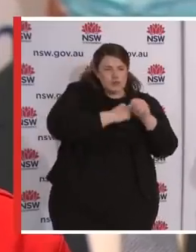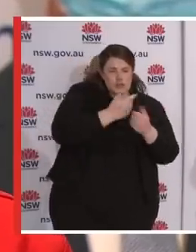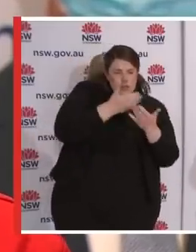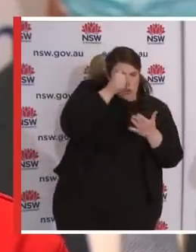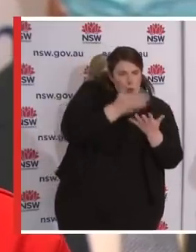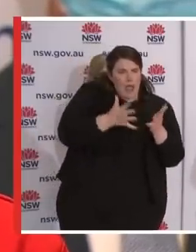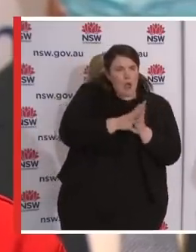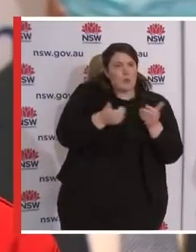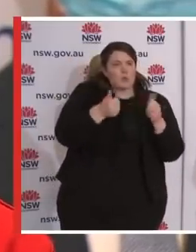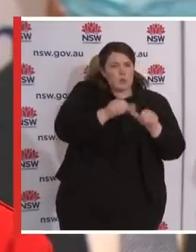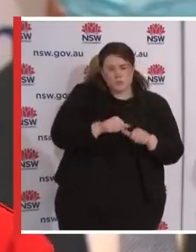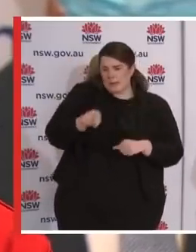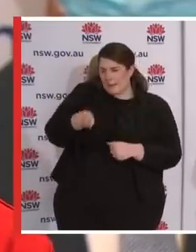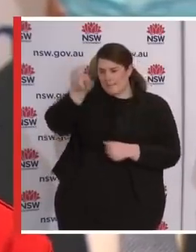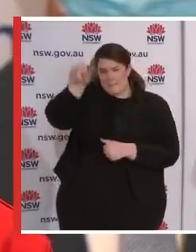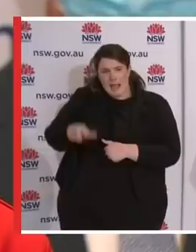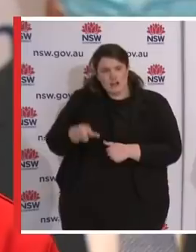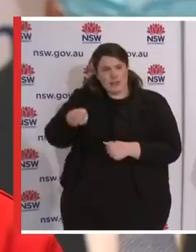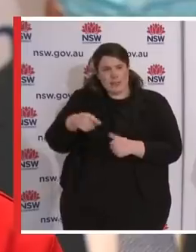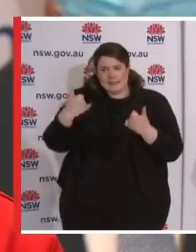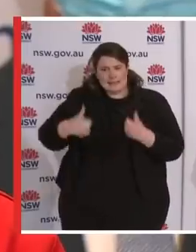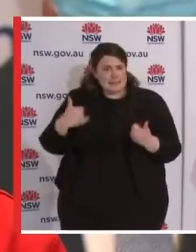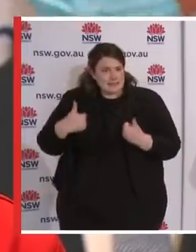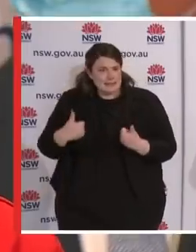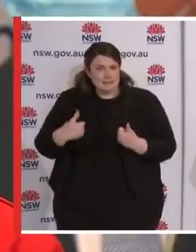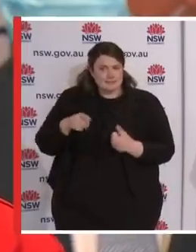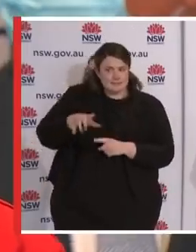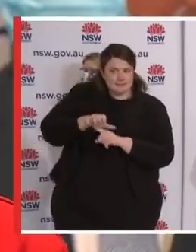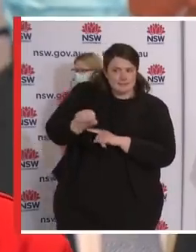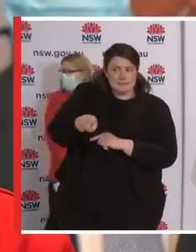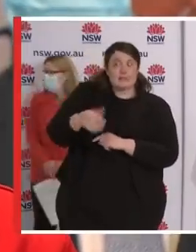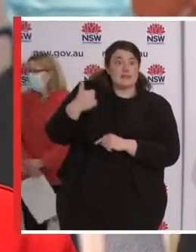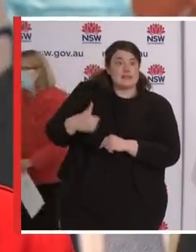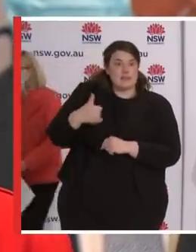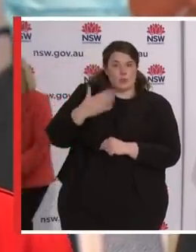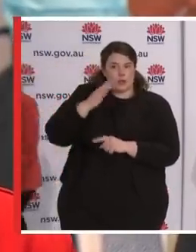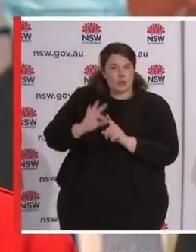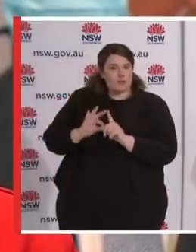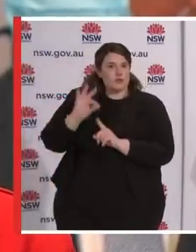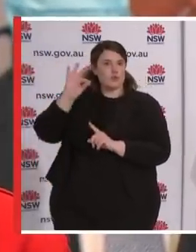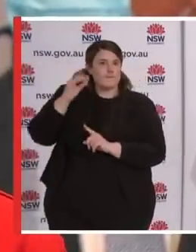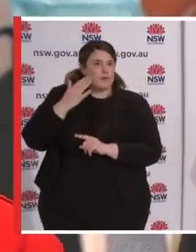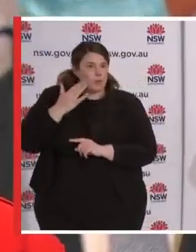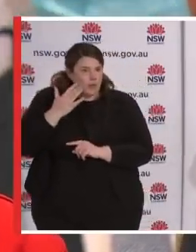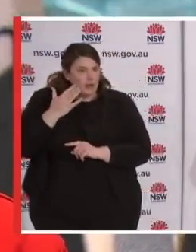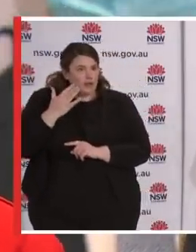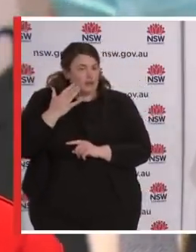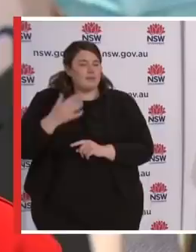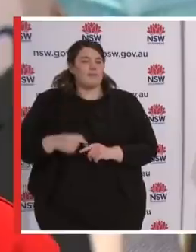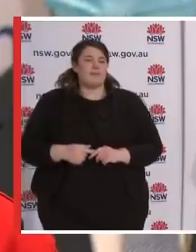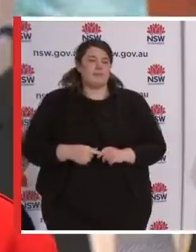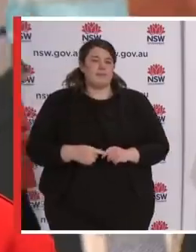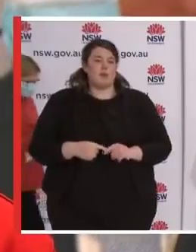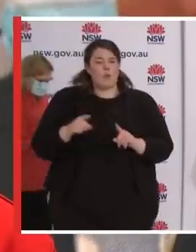patients and recognising when they're getting sick, when they're getting better. and also to providing compassionate care